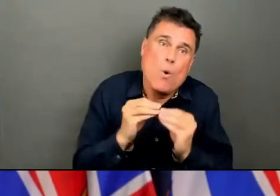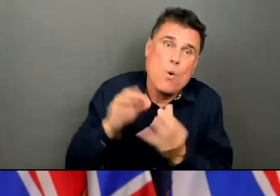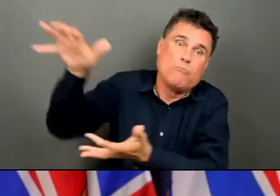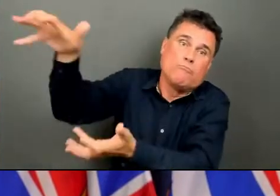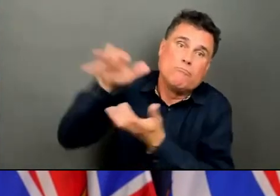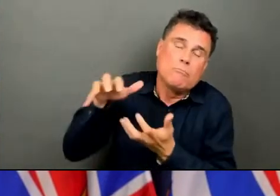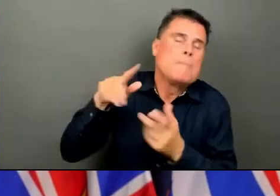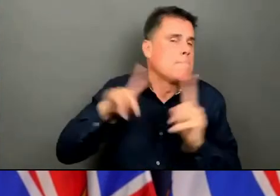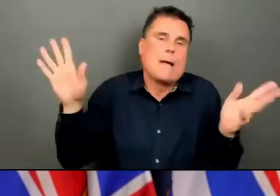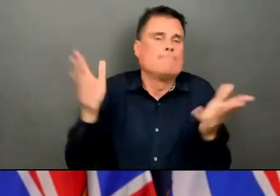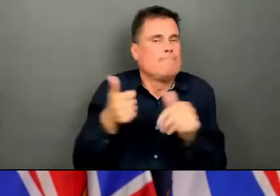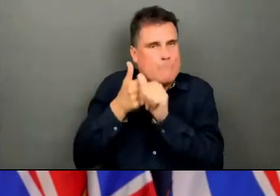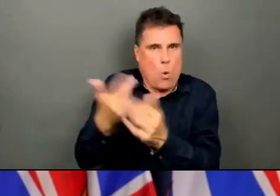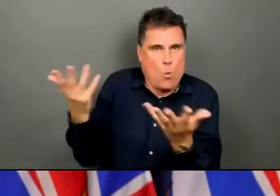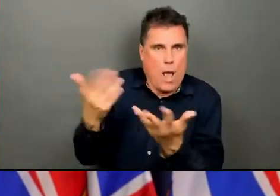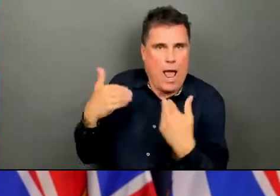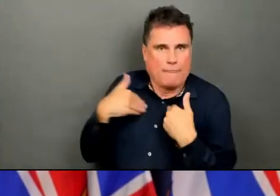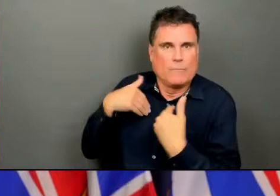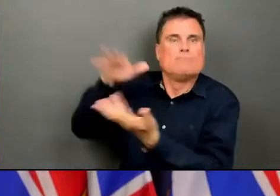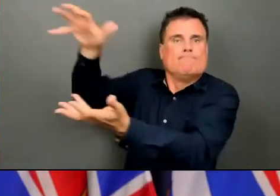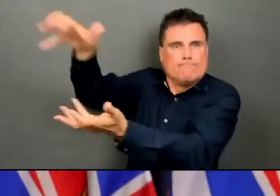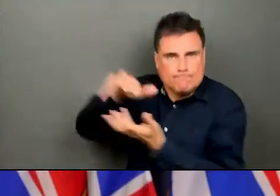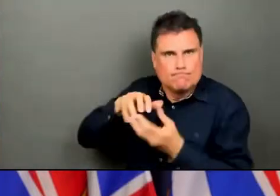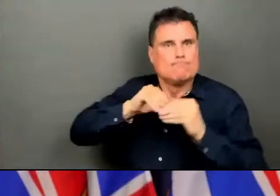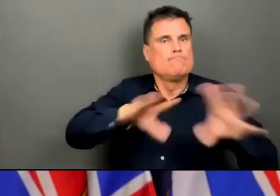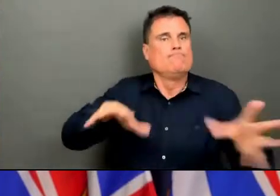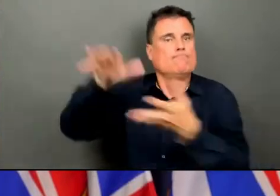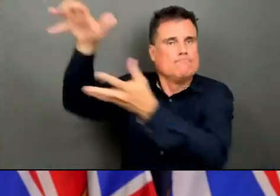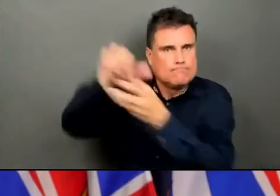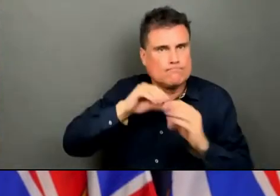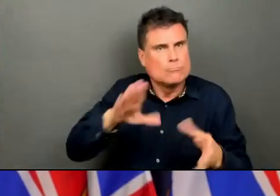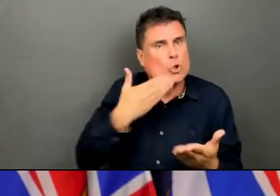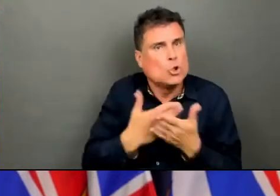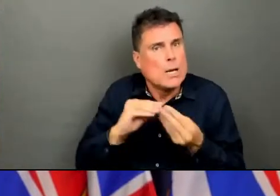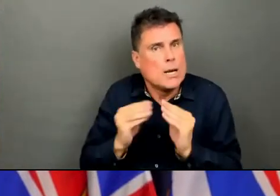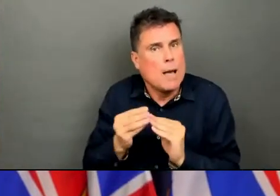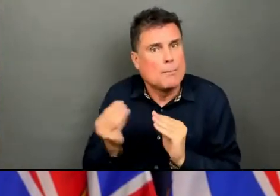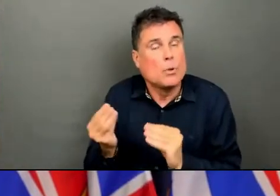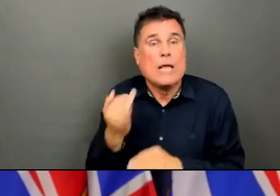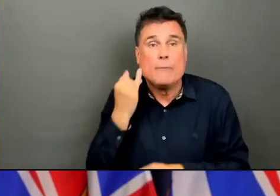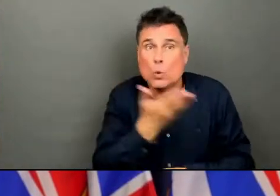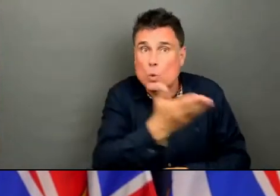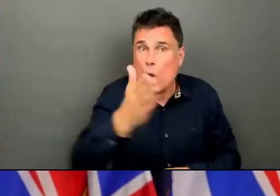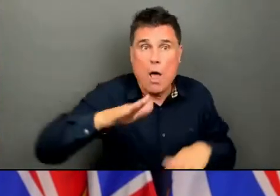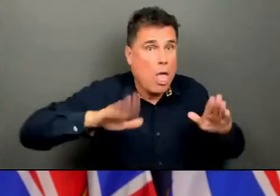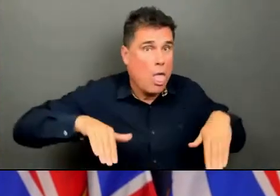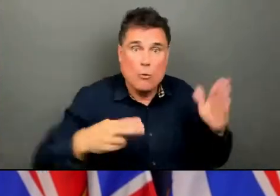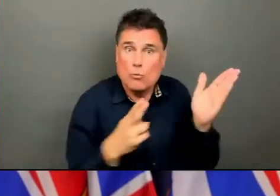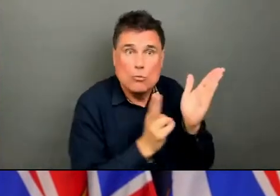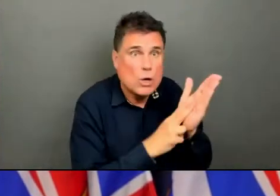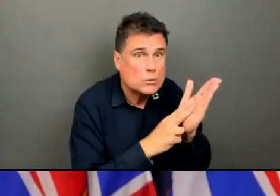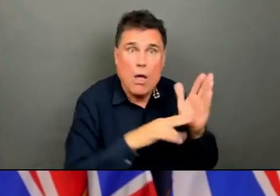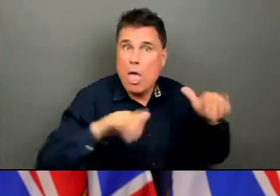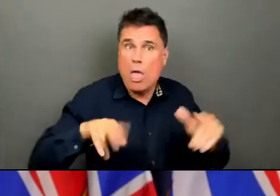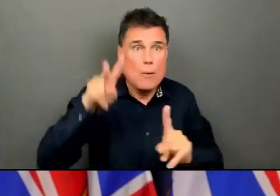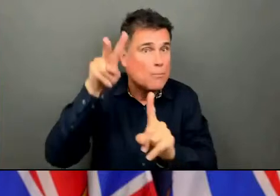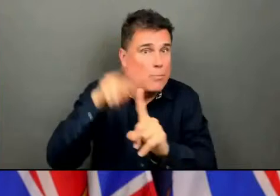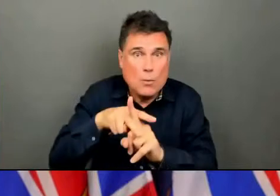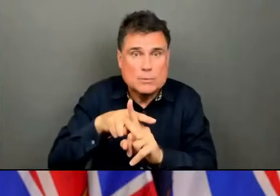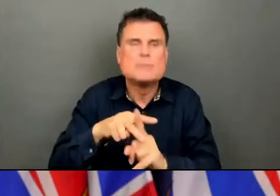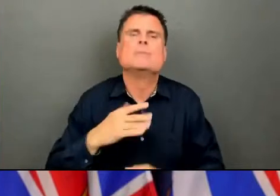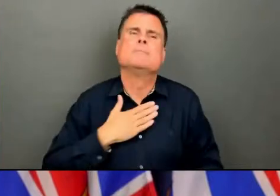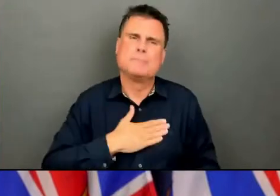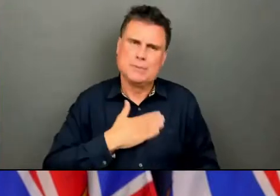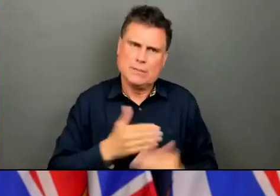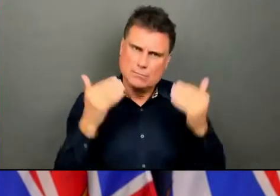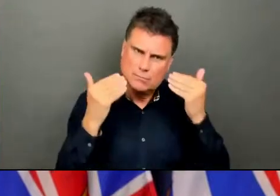significant amount of vaccine, and this is the time, if you haven't registered, if you haven't booked, to register and to book. And in dozens and